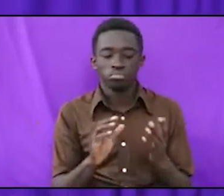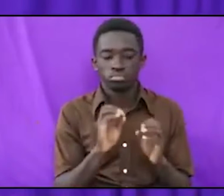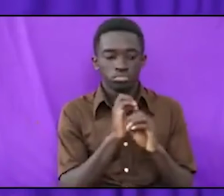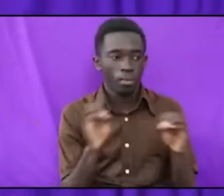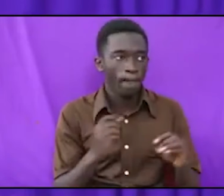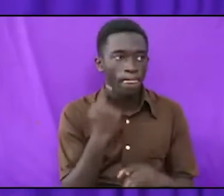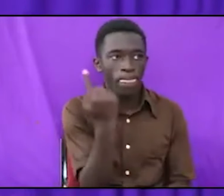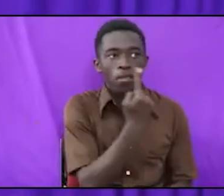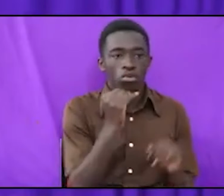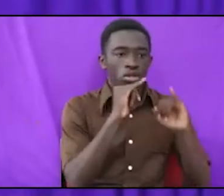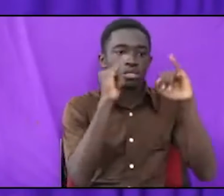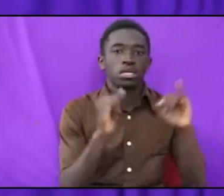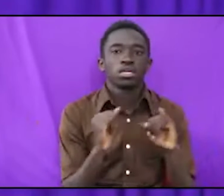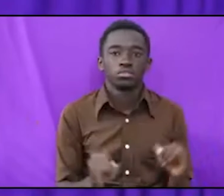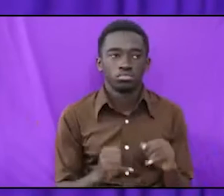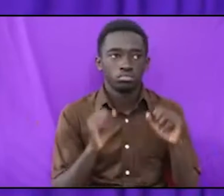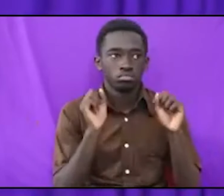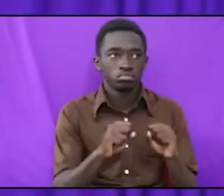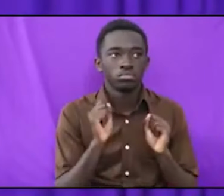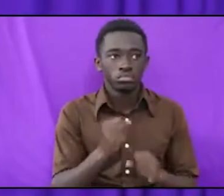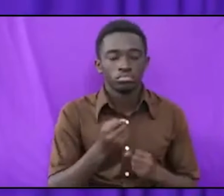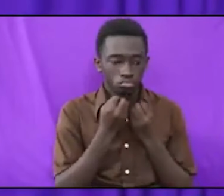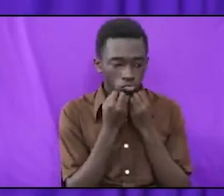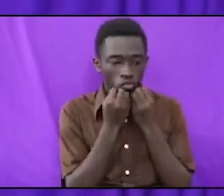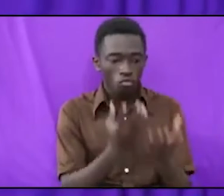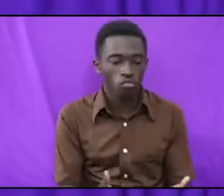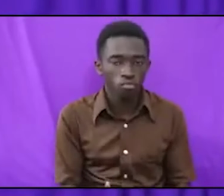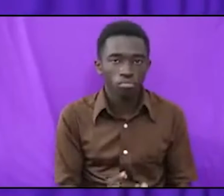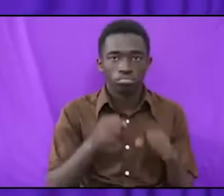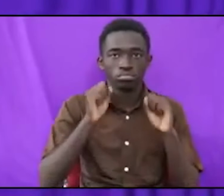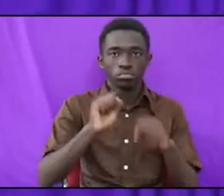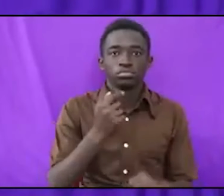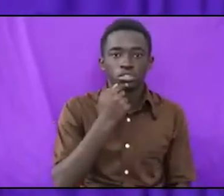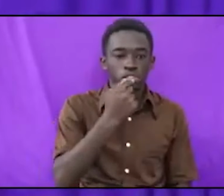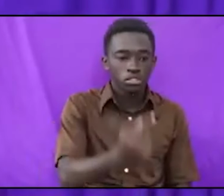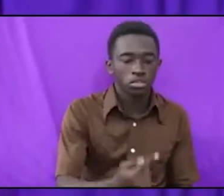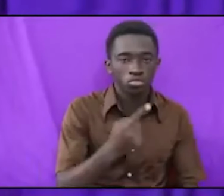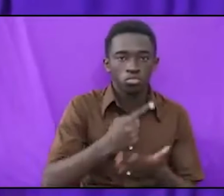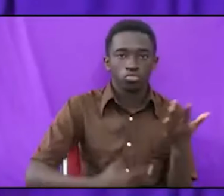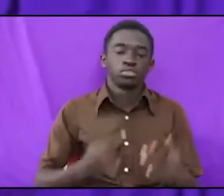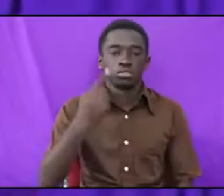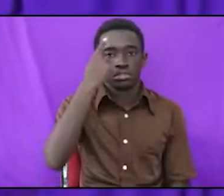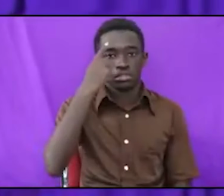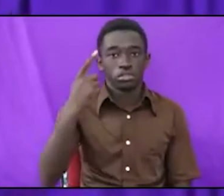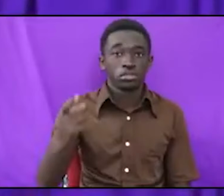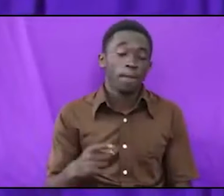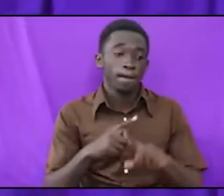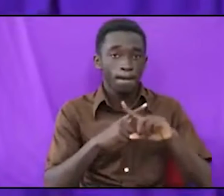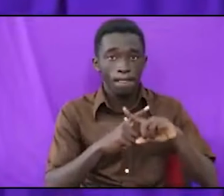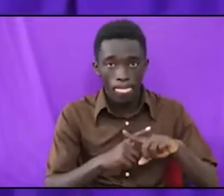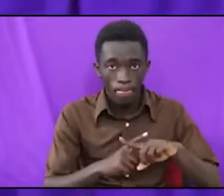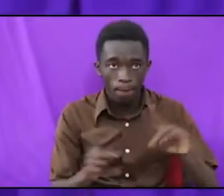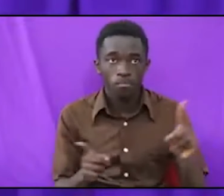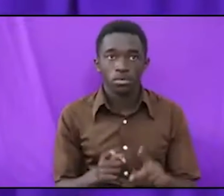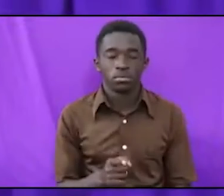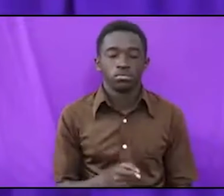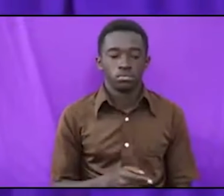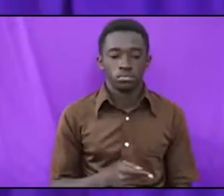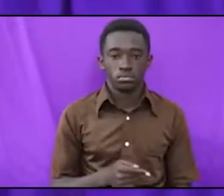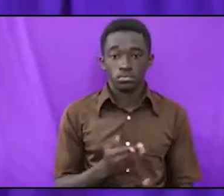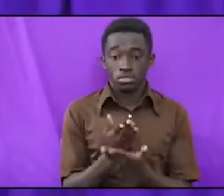can reveal this, or that can tell you what your dream is. But unfortunately, they don't live